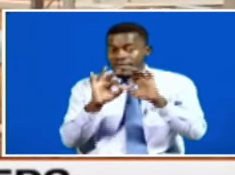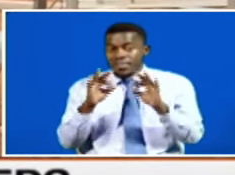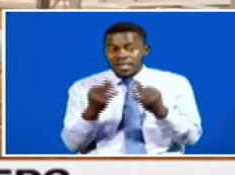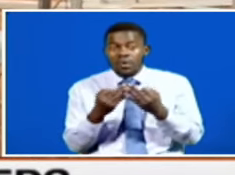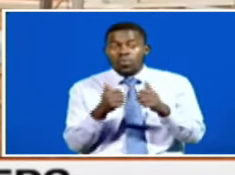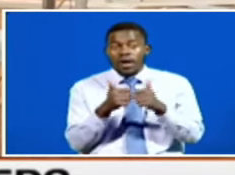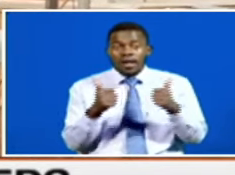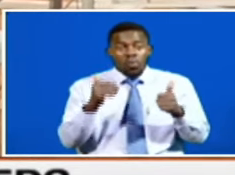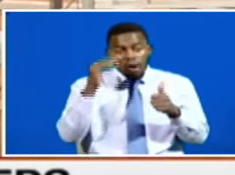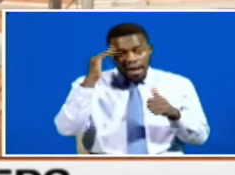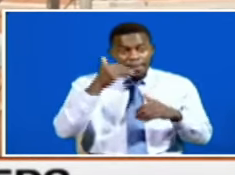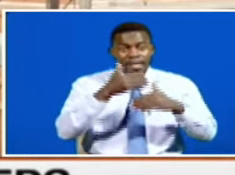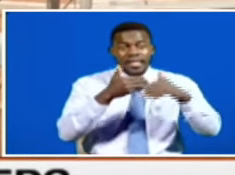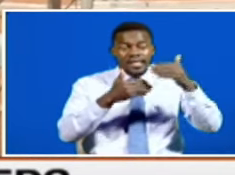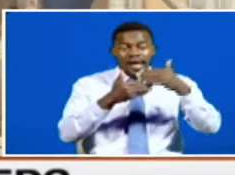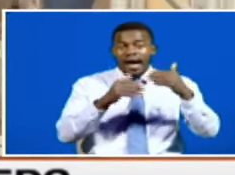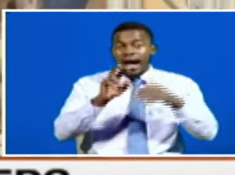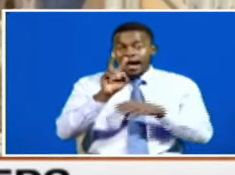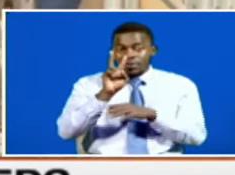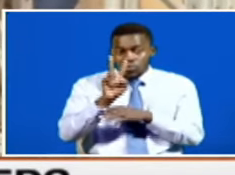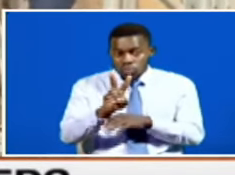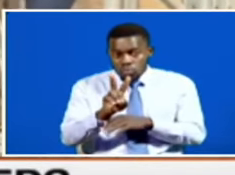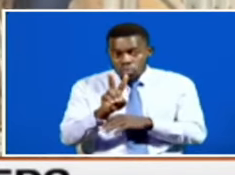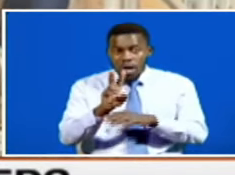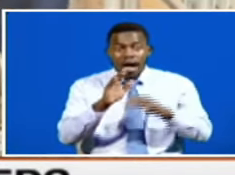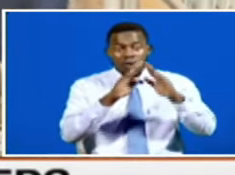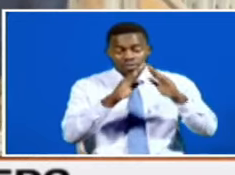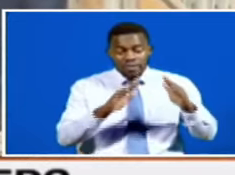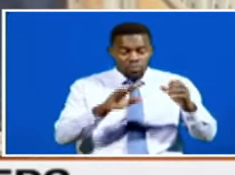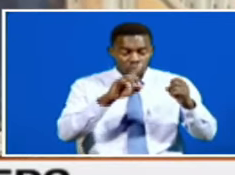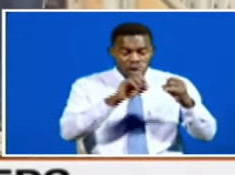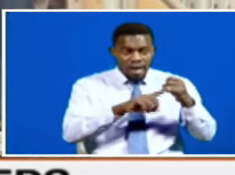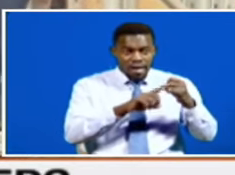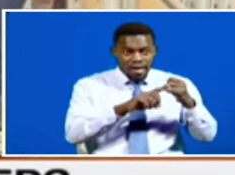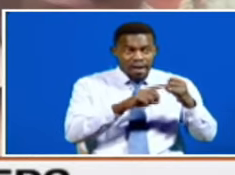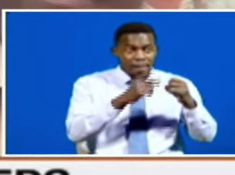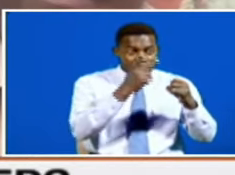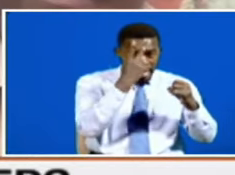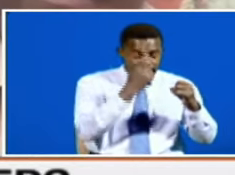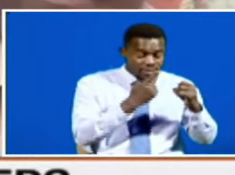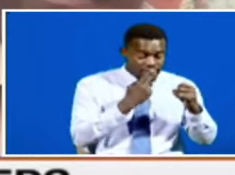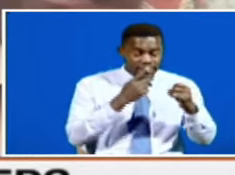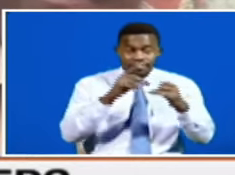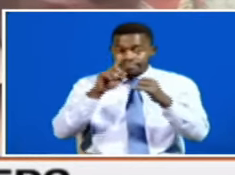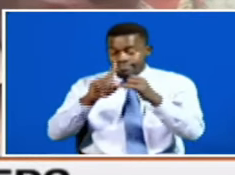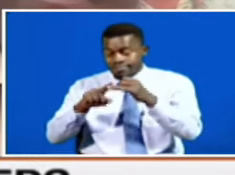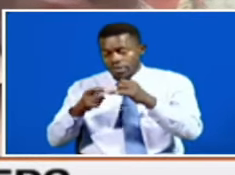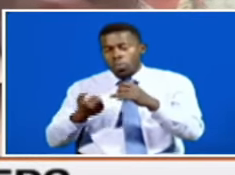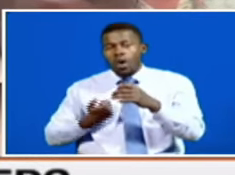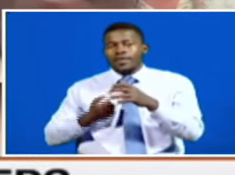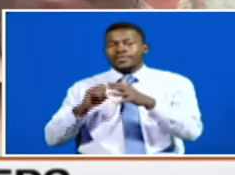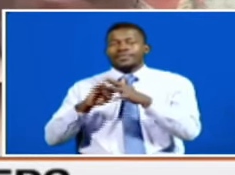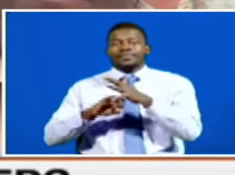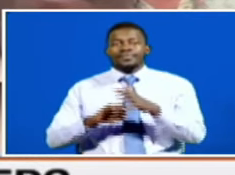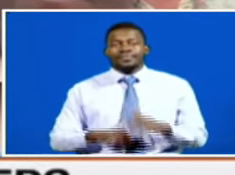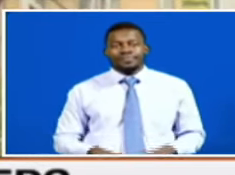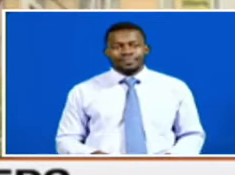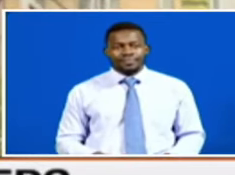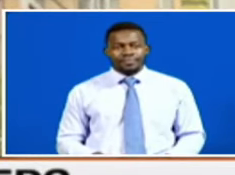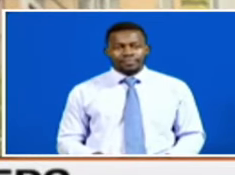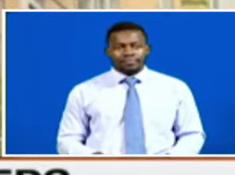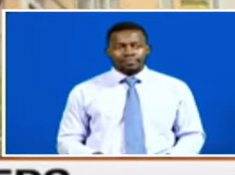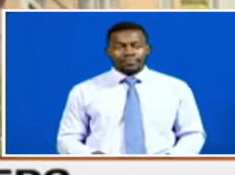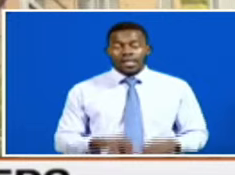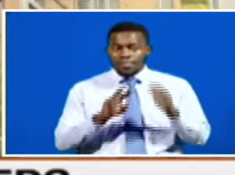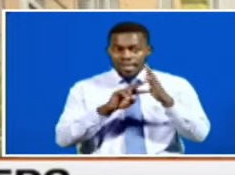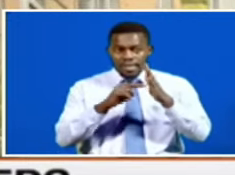construction of the two houses, one for Kiptum's widow and another for his parents. Was a hero of his country, and not only this